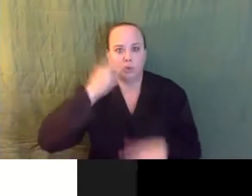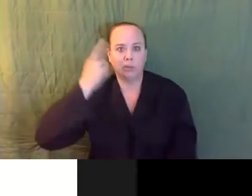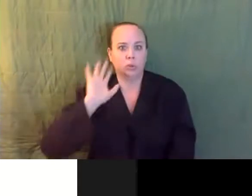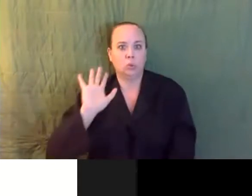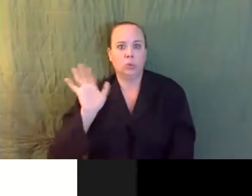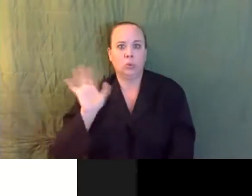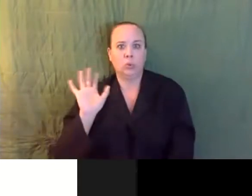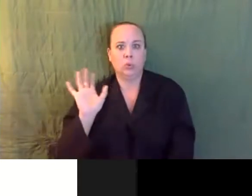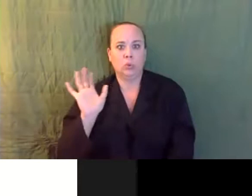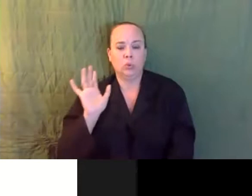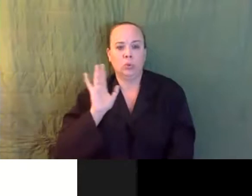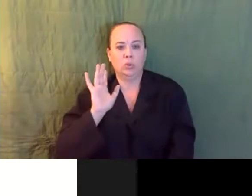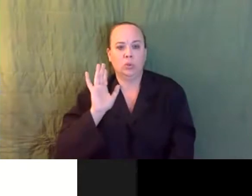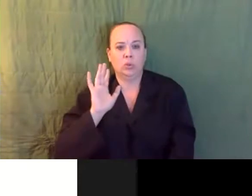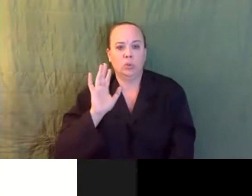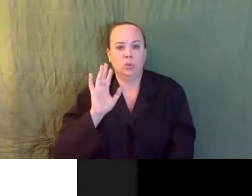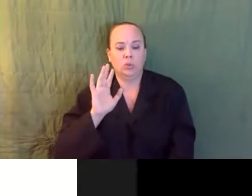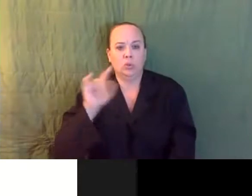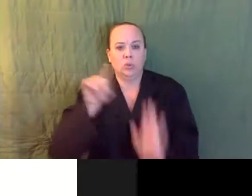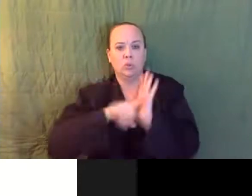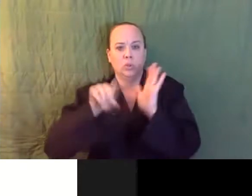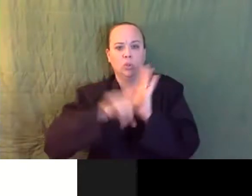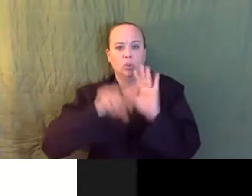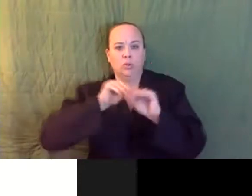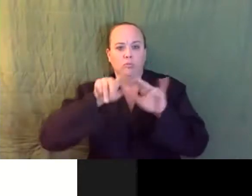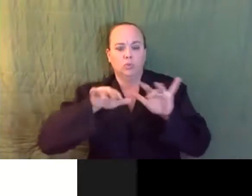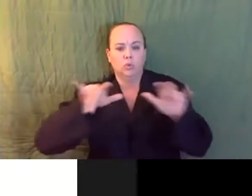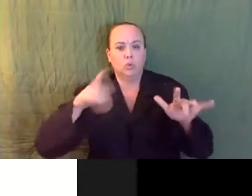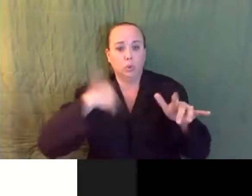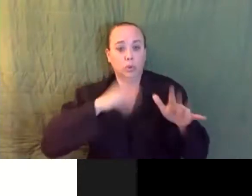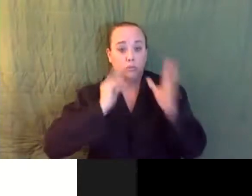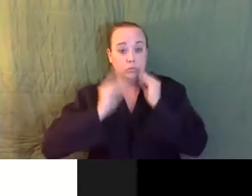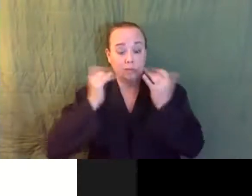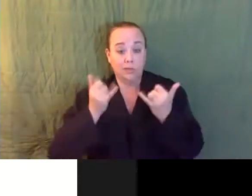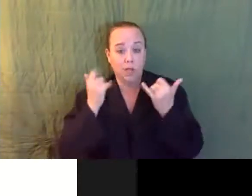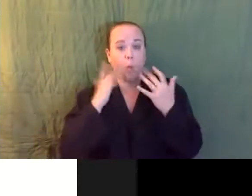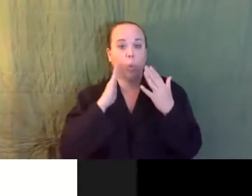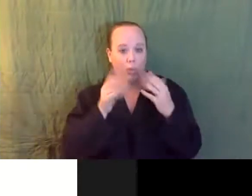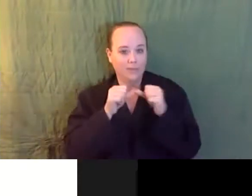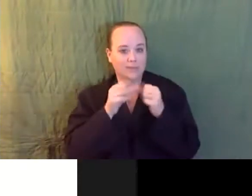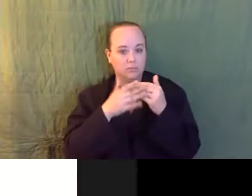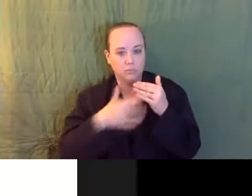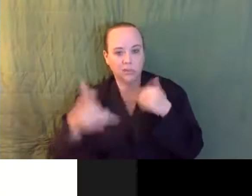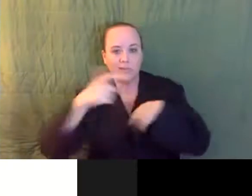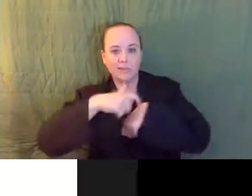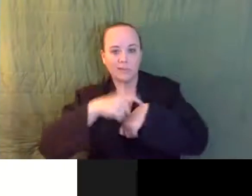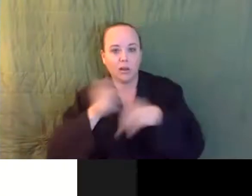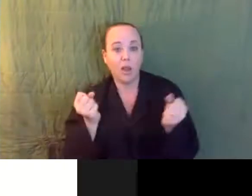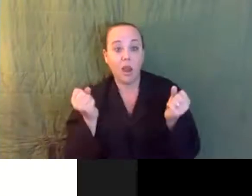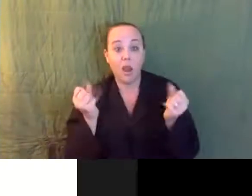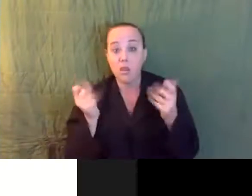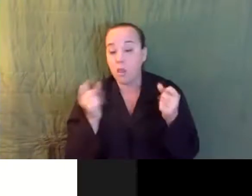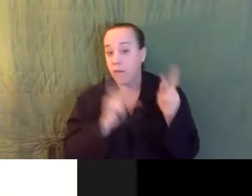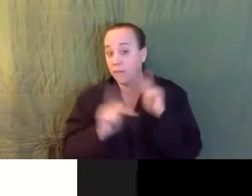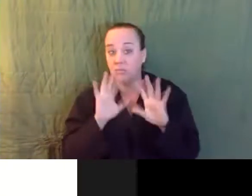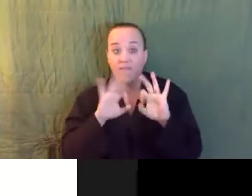the effects that we're going through now and will continue to go through for some time, a lot of folks out there, a lot